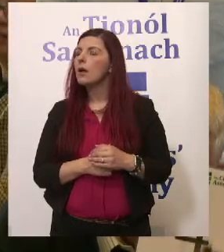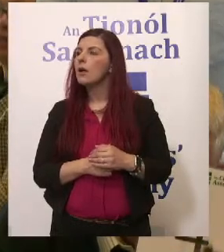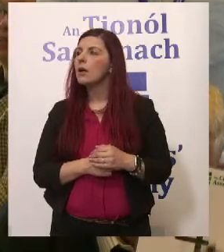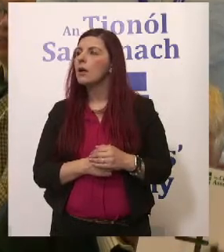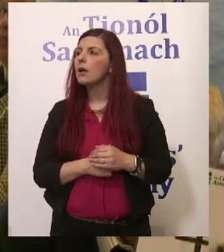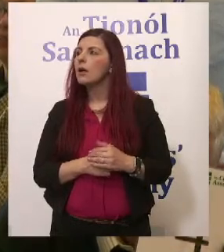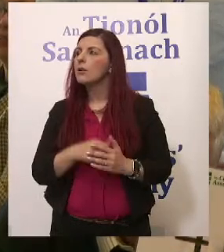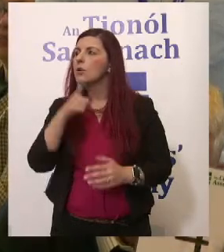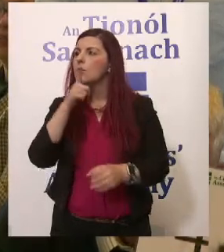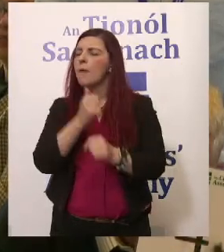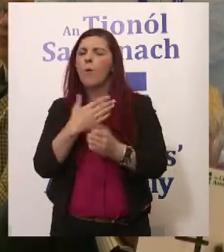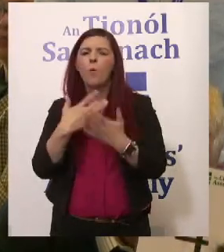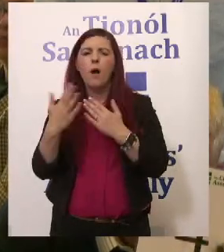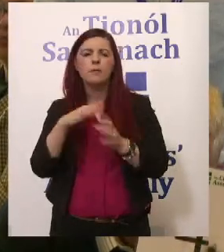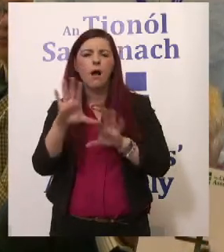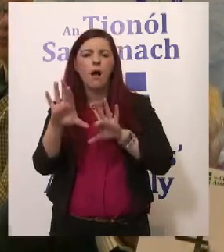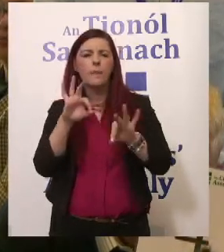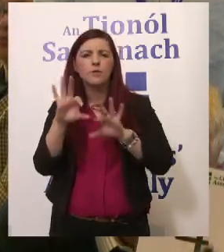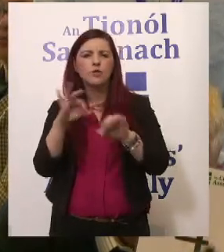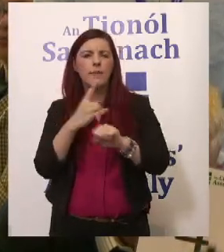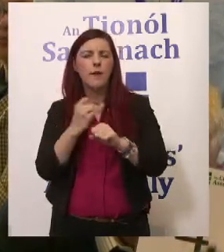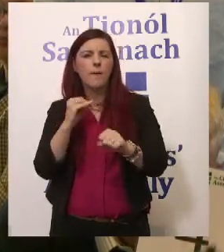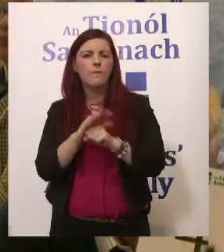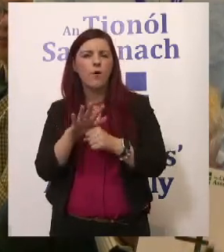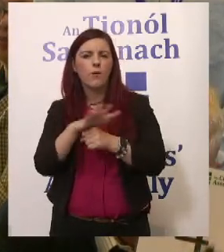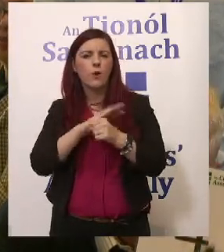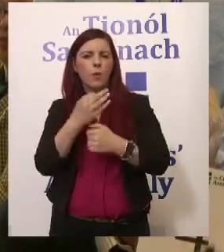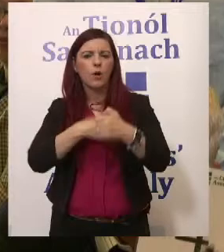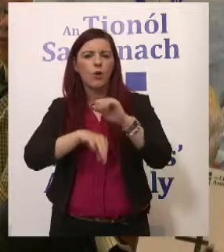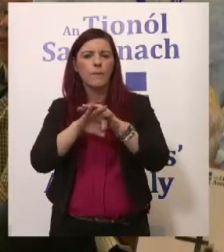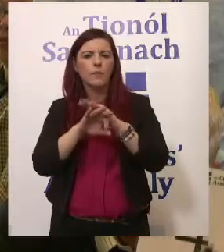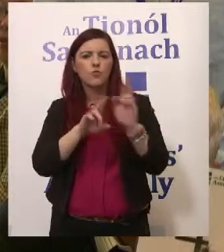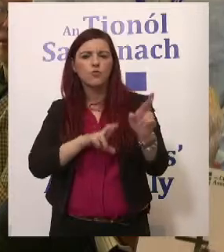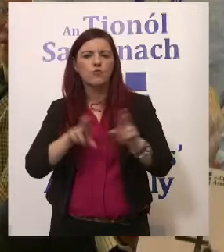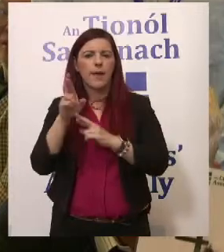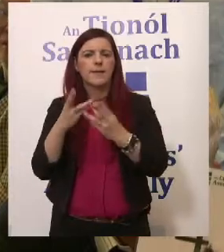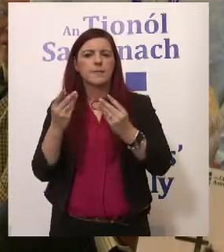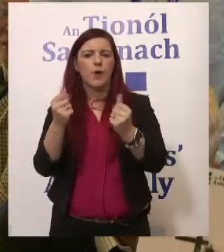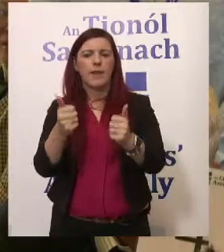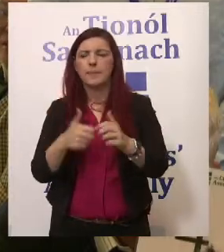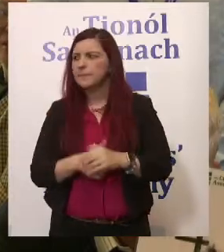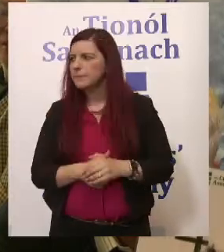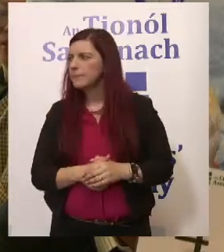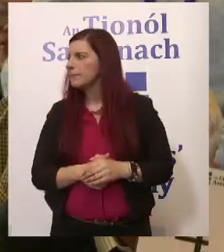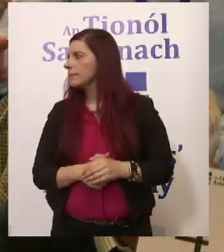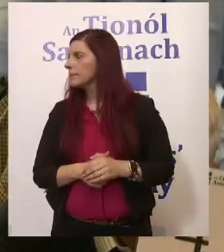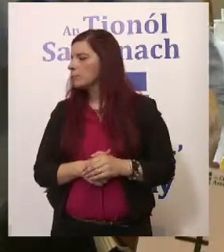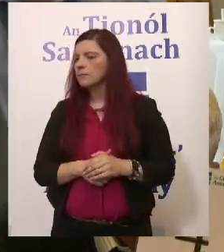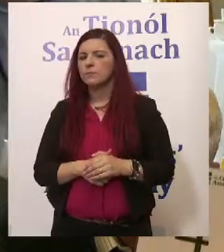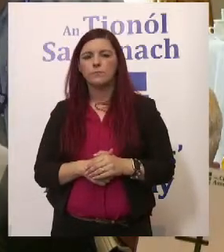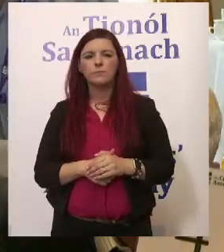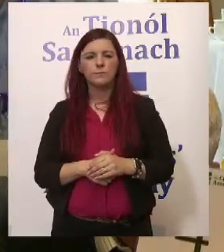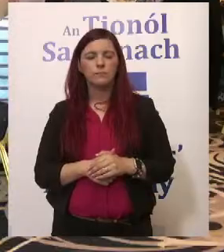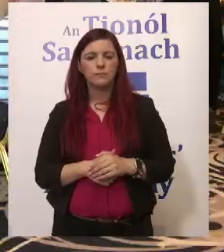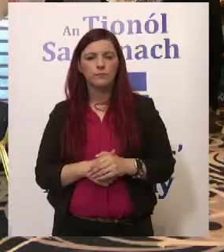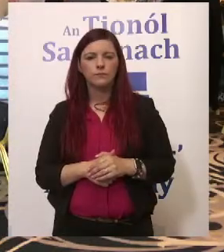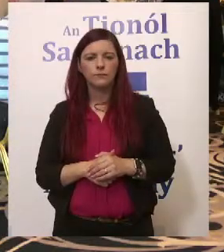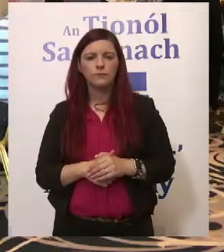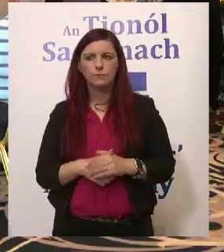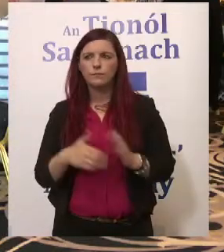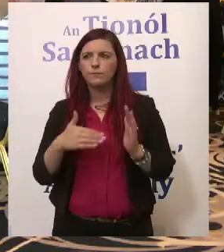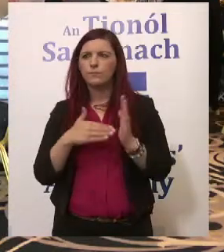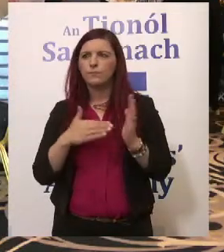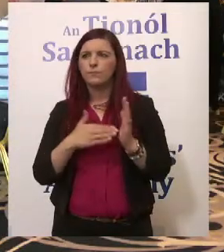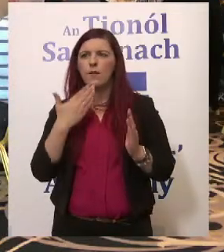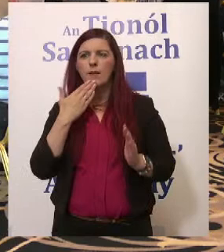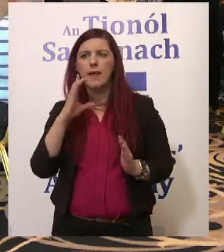raising money at local government to us for consideration? All right, thanks, Kieran. I suppose the first thing to